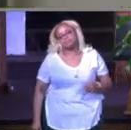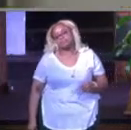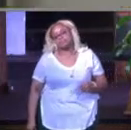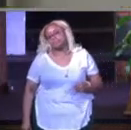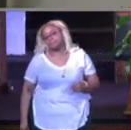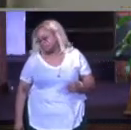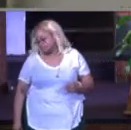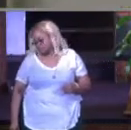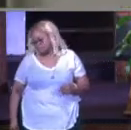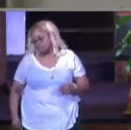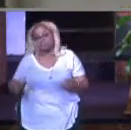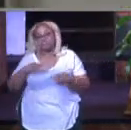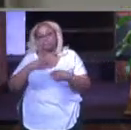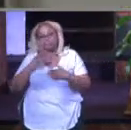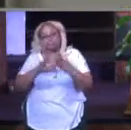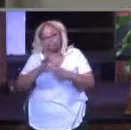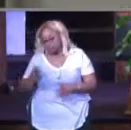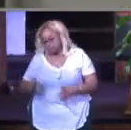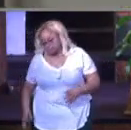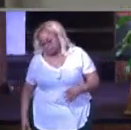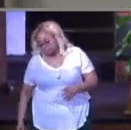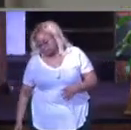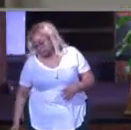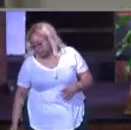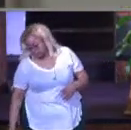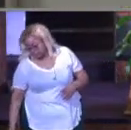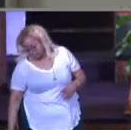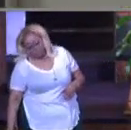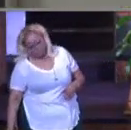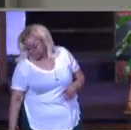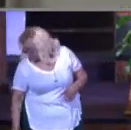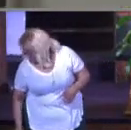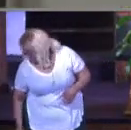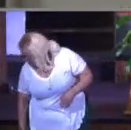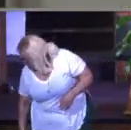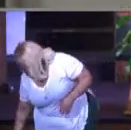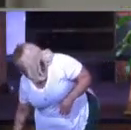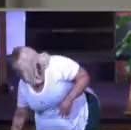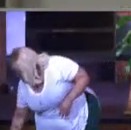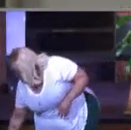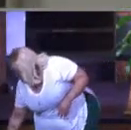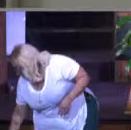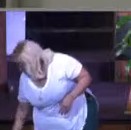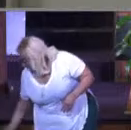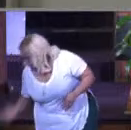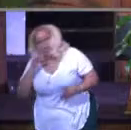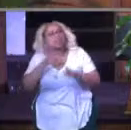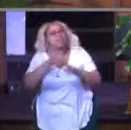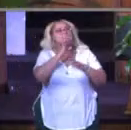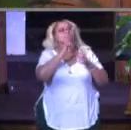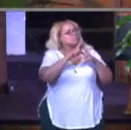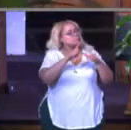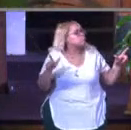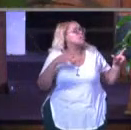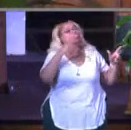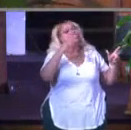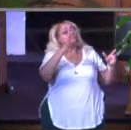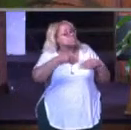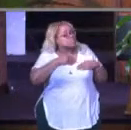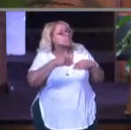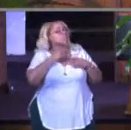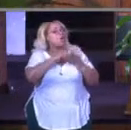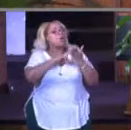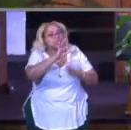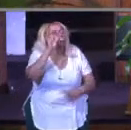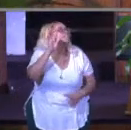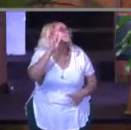Hallelujah. Receive the Holy Ghost. Say, why you keep speaking in tongues? Because I'm praying to God that you receive the